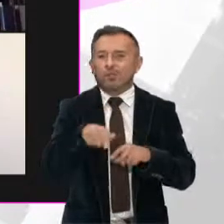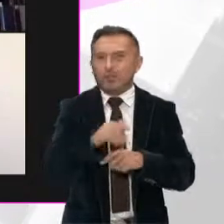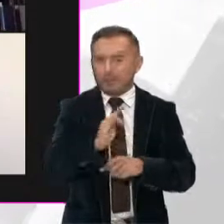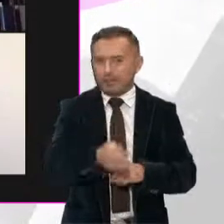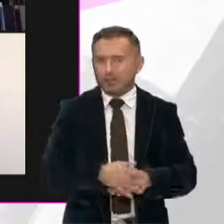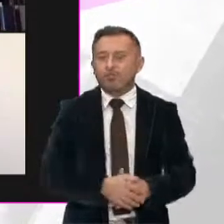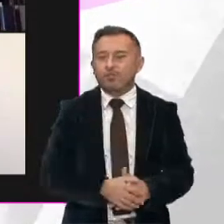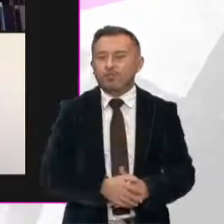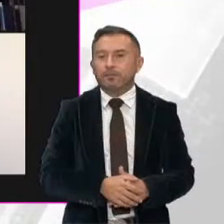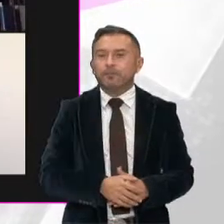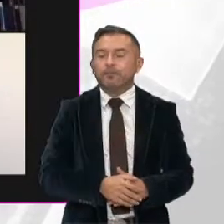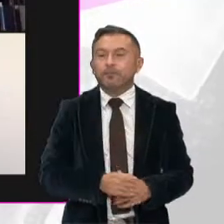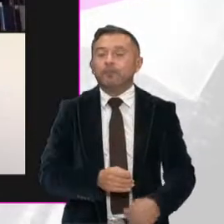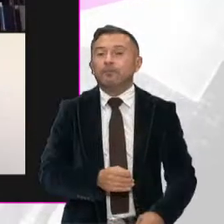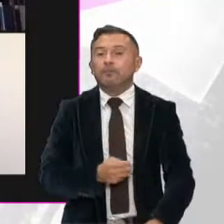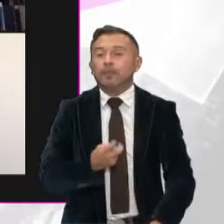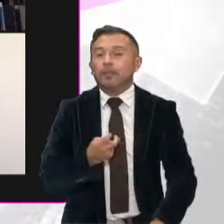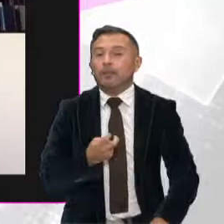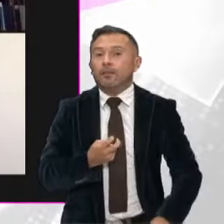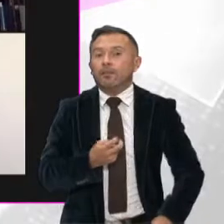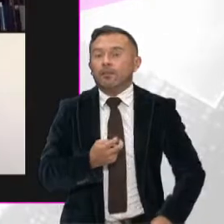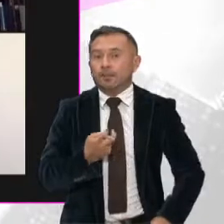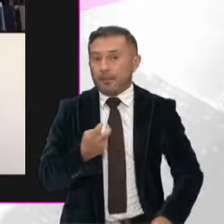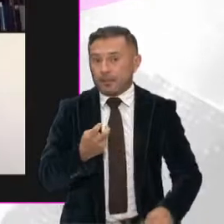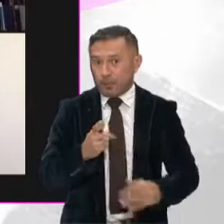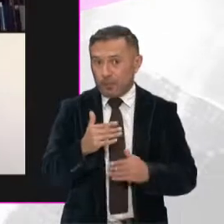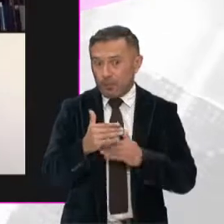the national political forces.